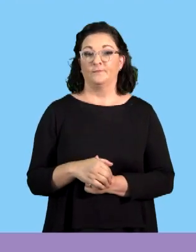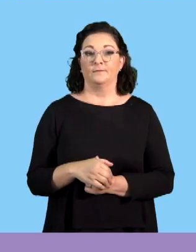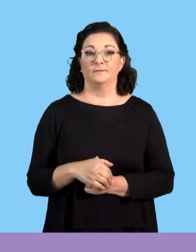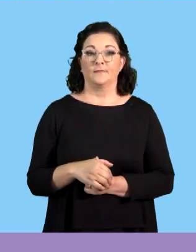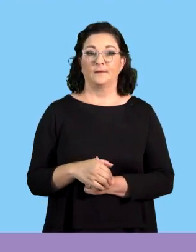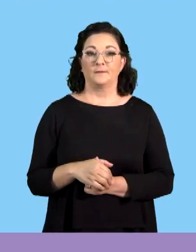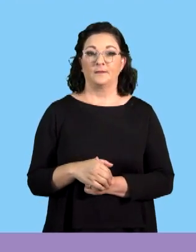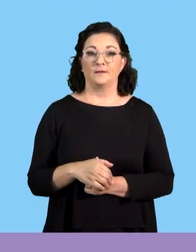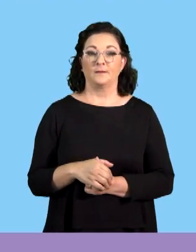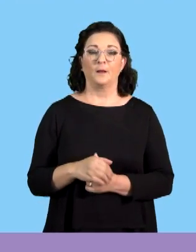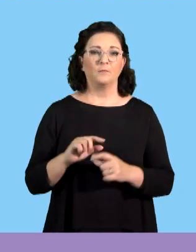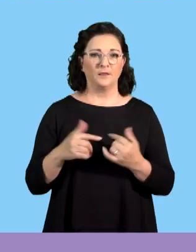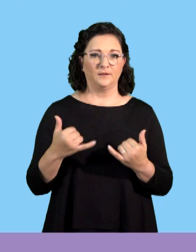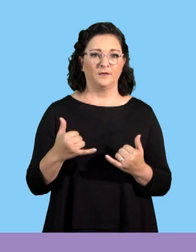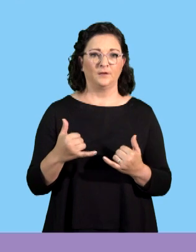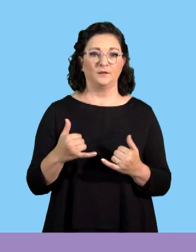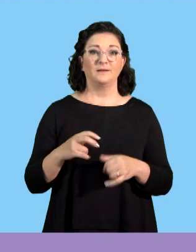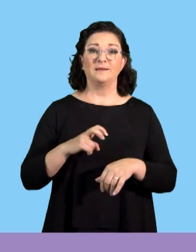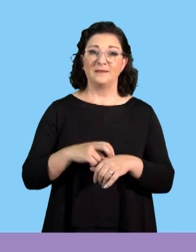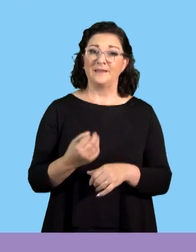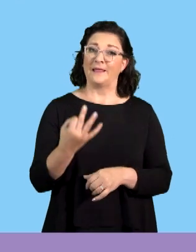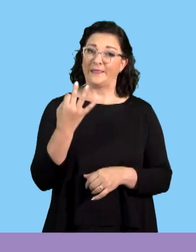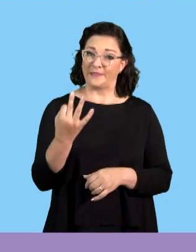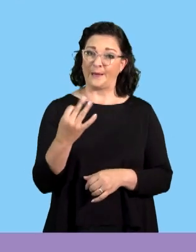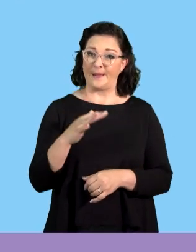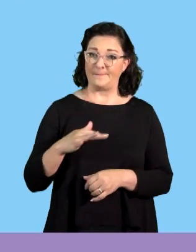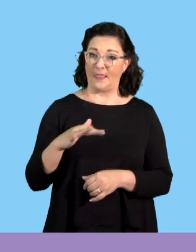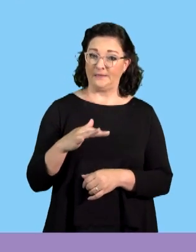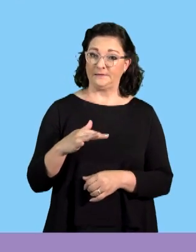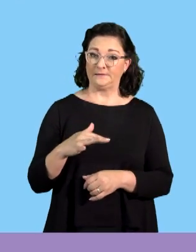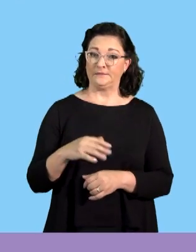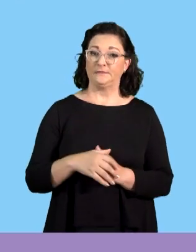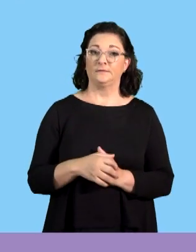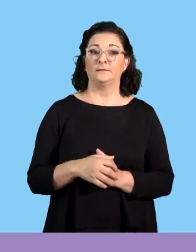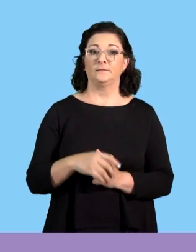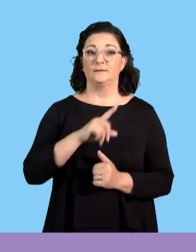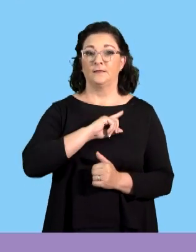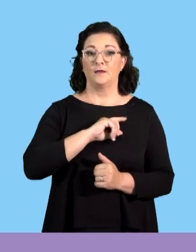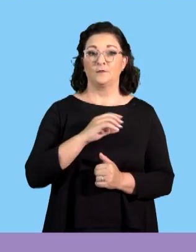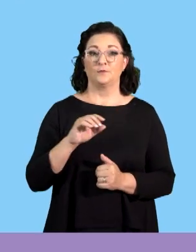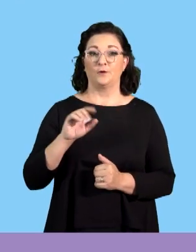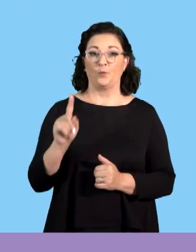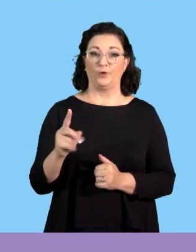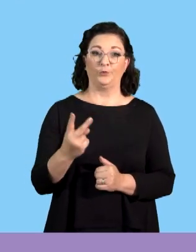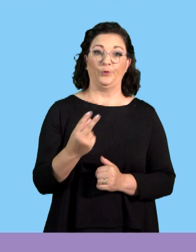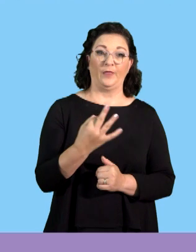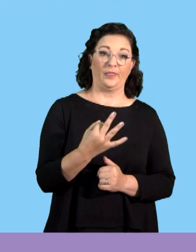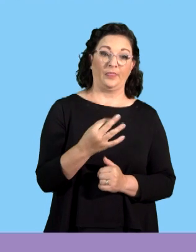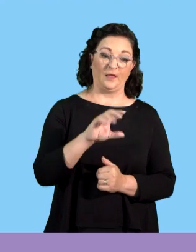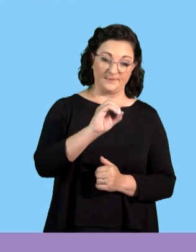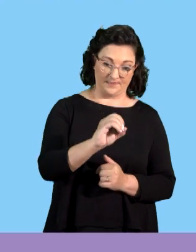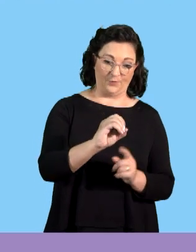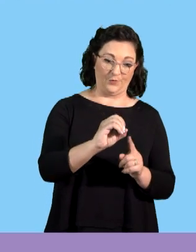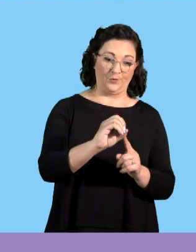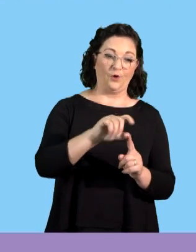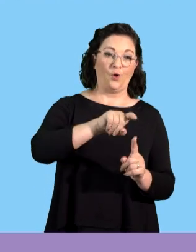is 69, but we agreed that we must have 3 decimal places. So we're going to have a 0 here for the